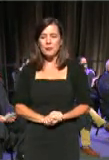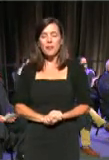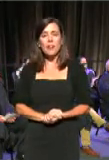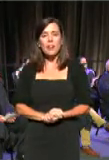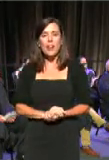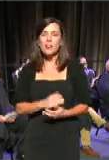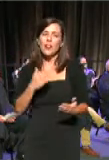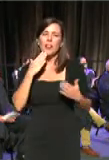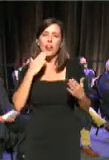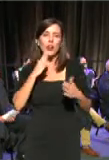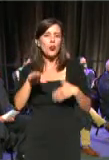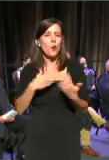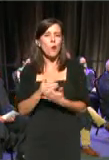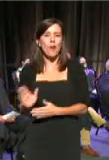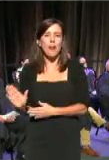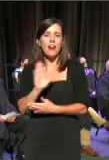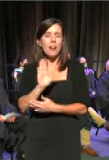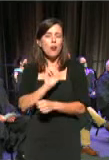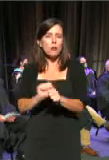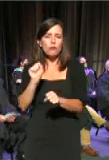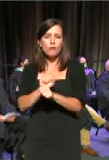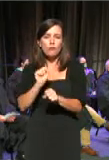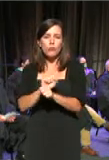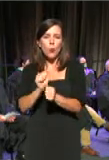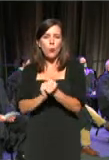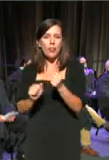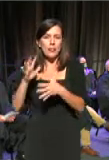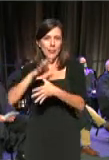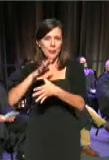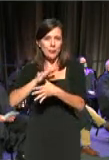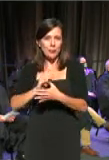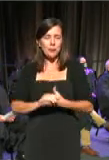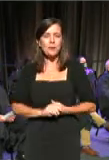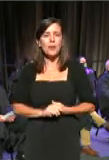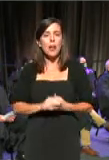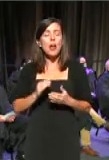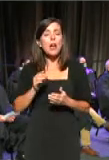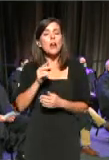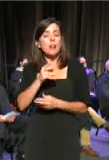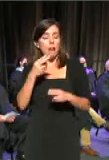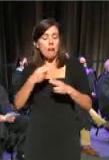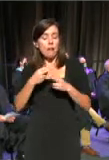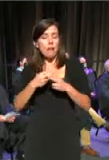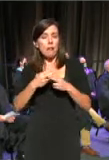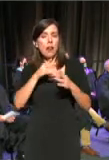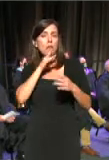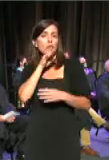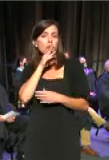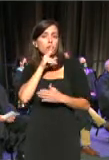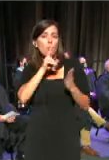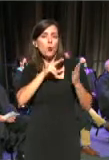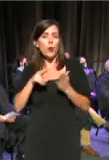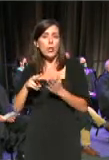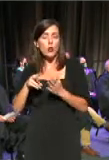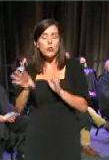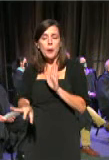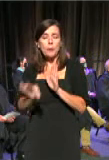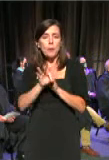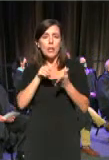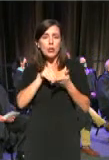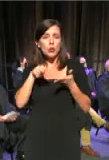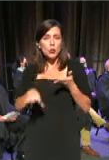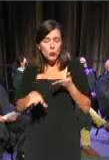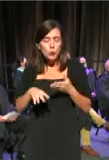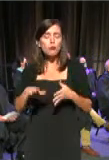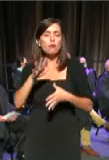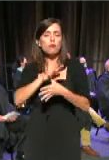We really appreciate all their hard work and effort with our seniors. The name readers that were selected by the students of the